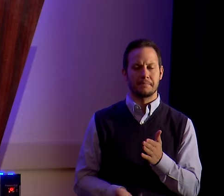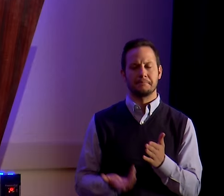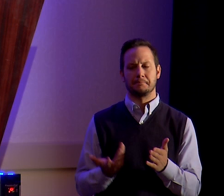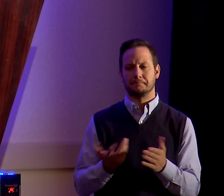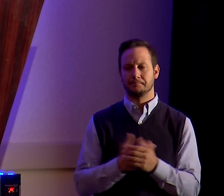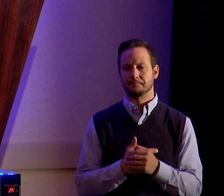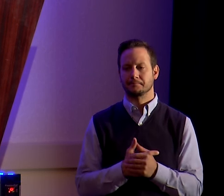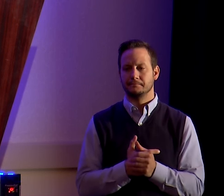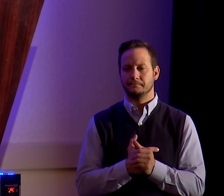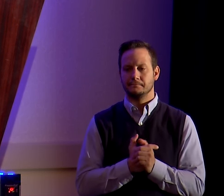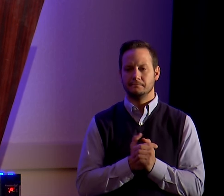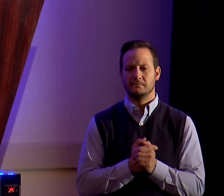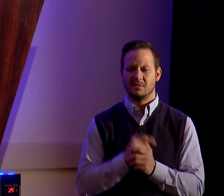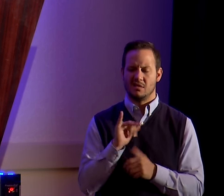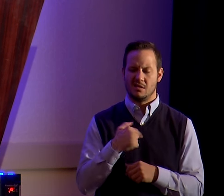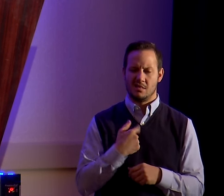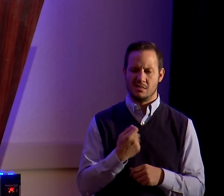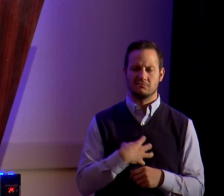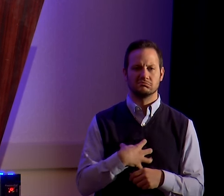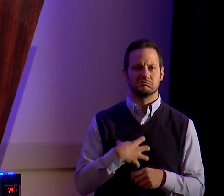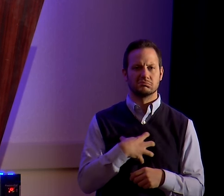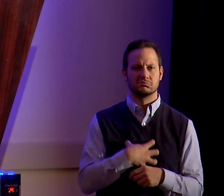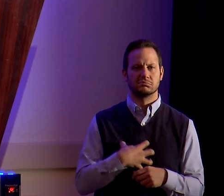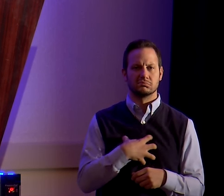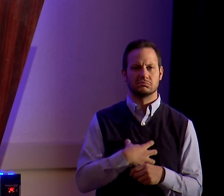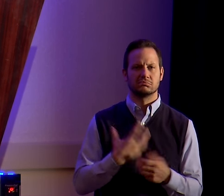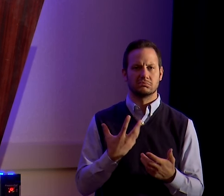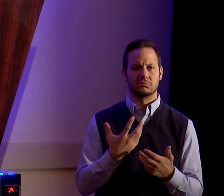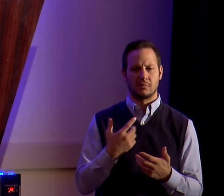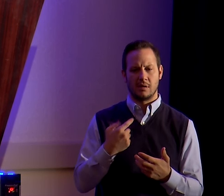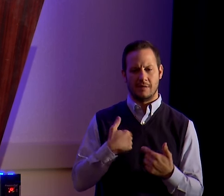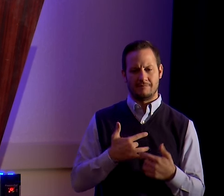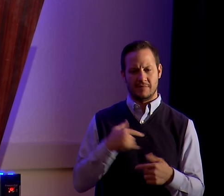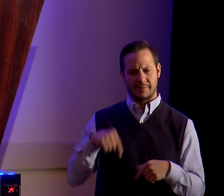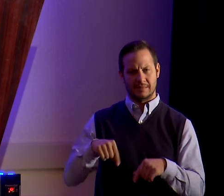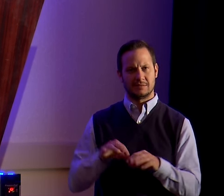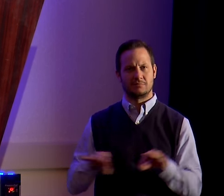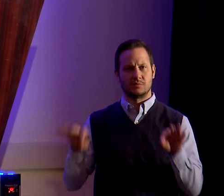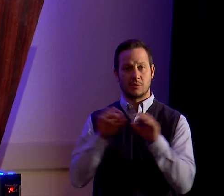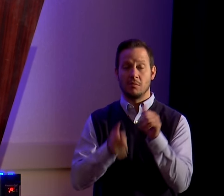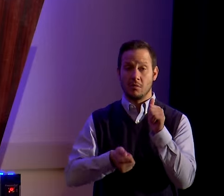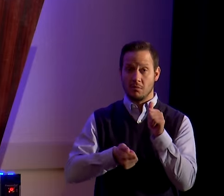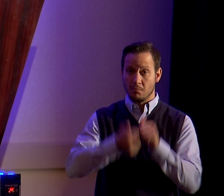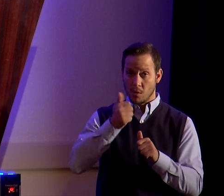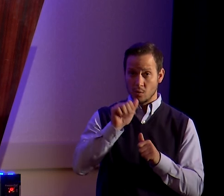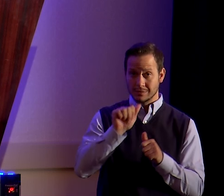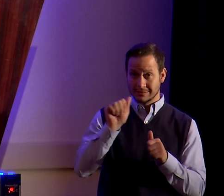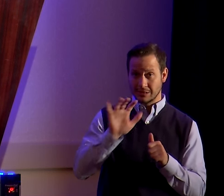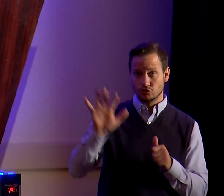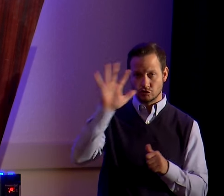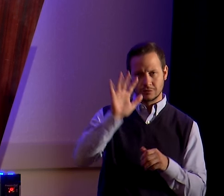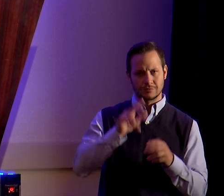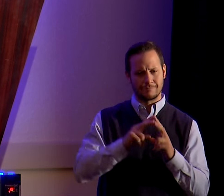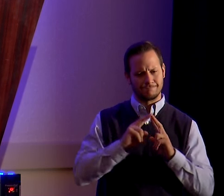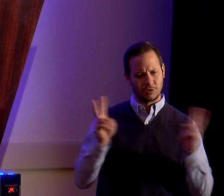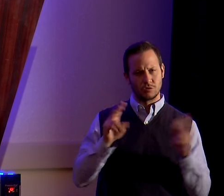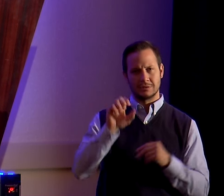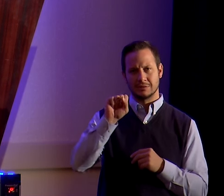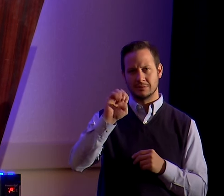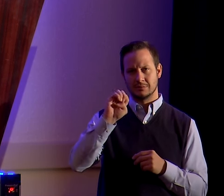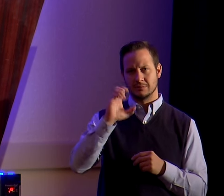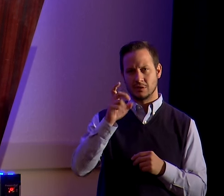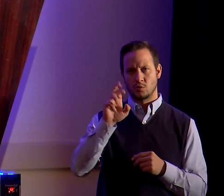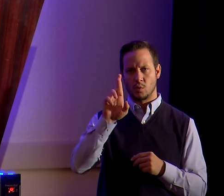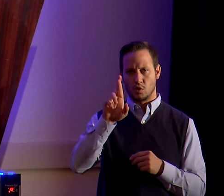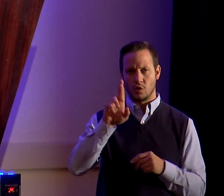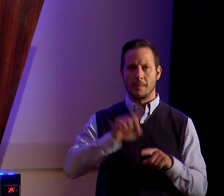know, it bugged me, because to me that is very important, as most Asians are really secular, but yet